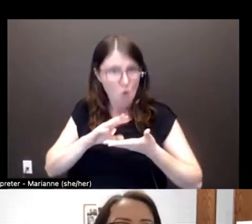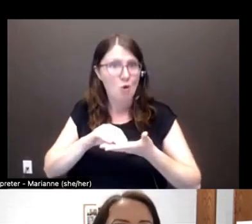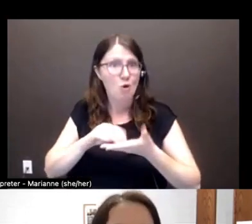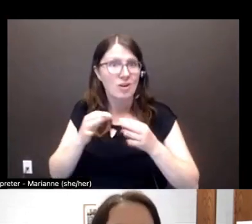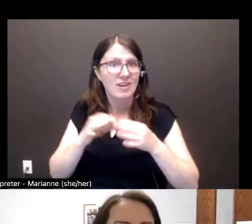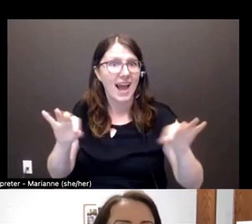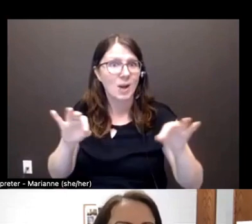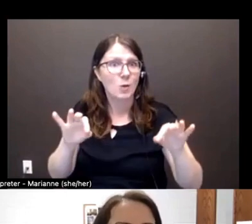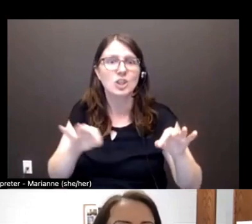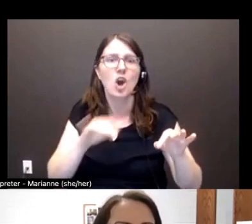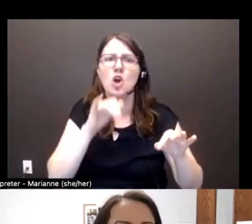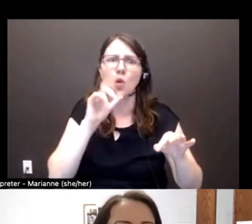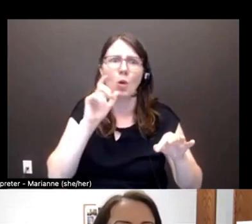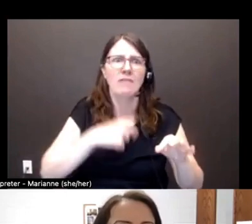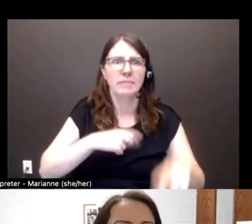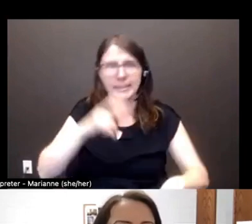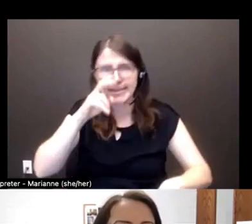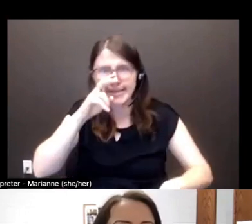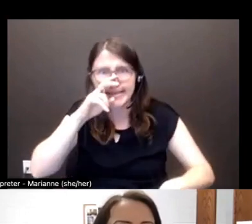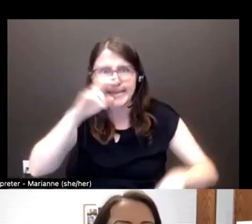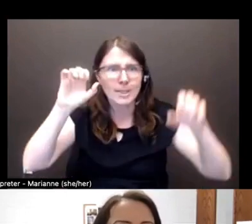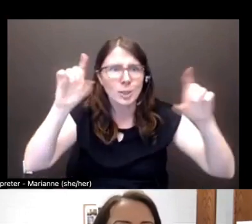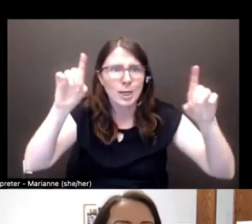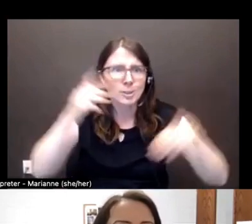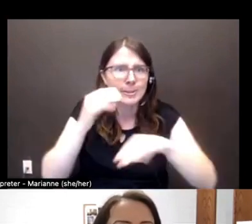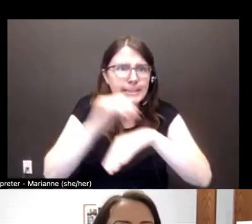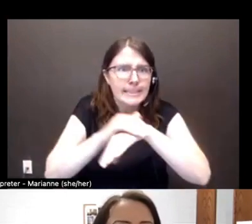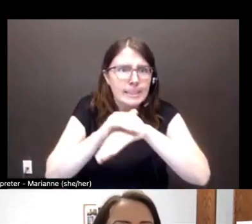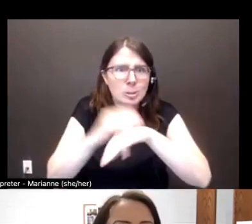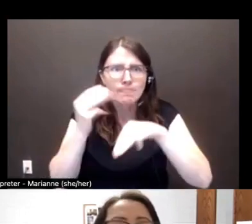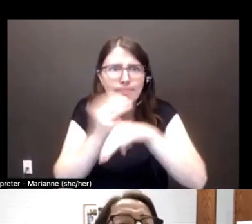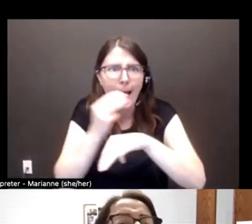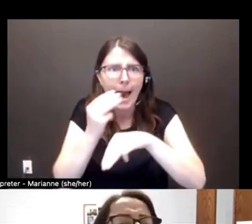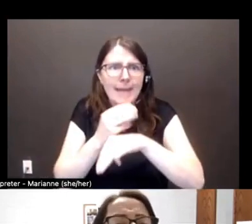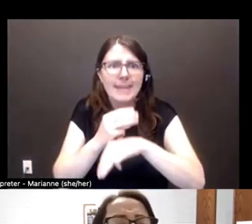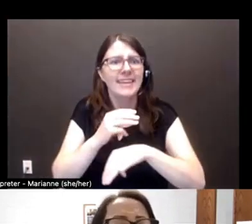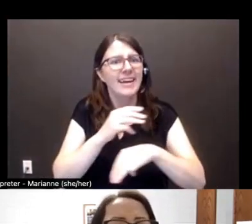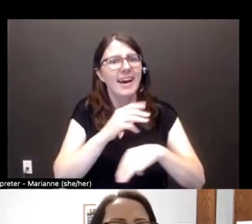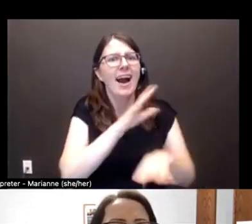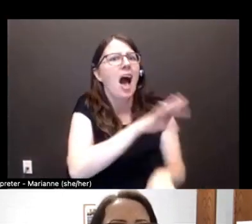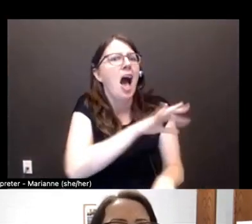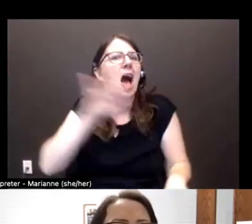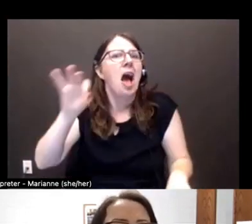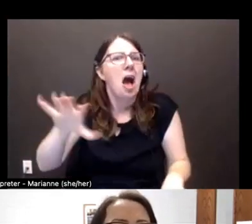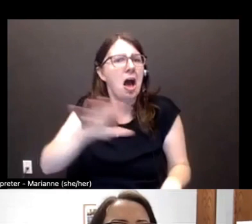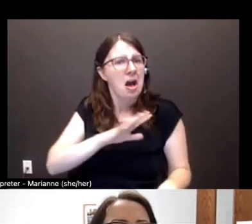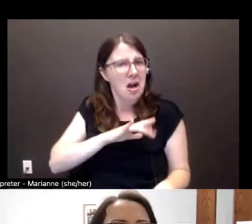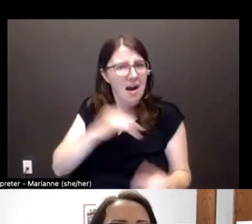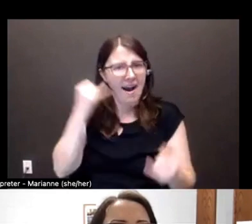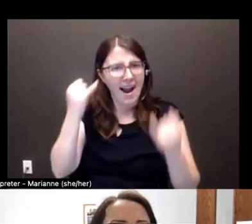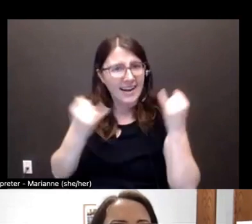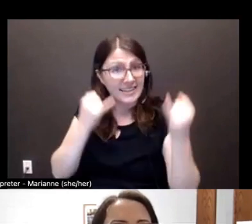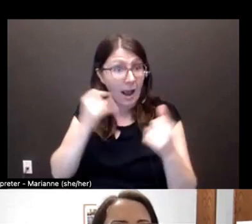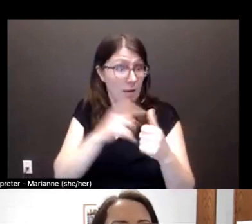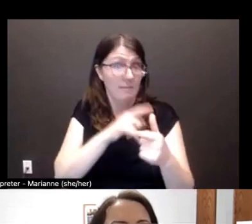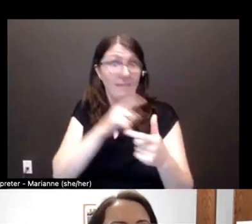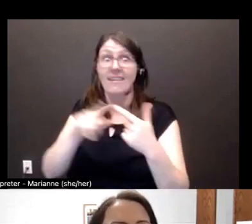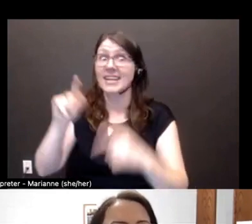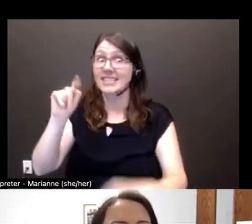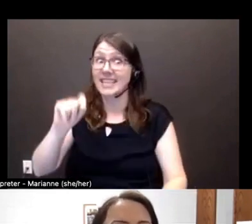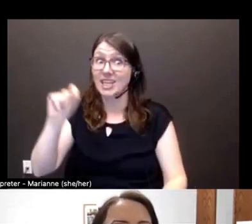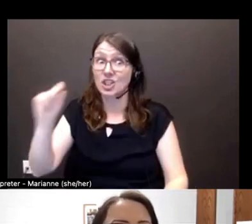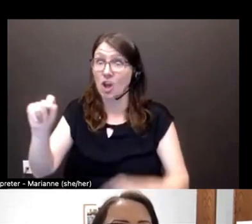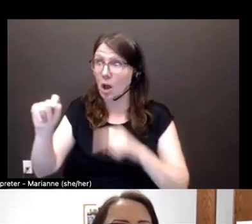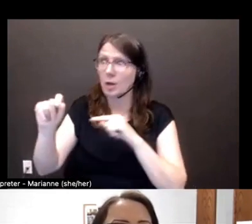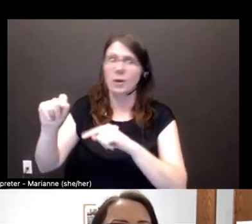that exploration, for that space to have a bit more fun with it. And when we look at TikToks, that's even crazier, right? Because as we